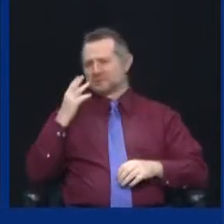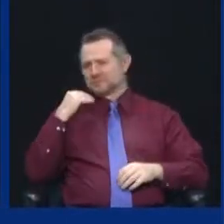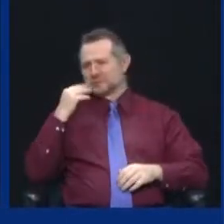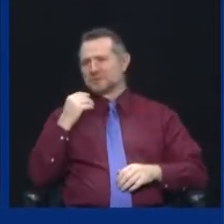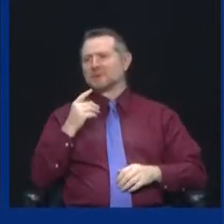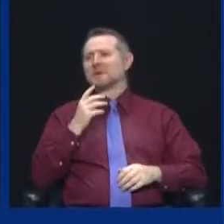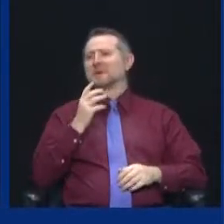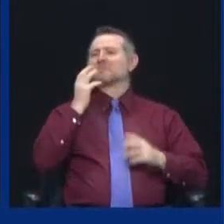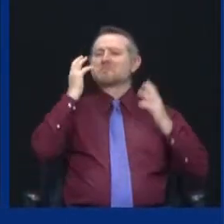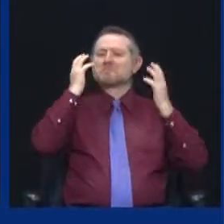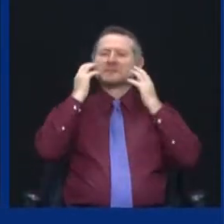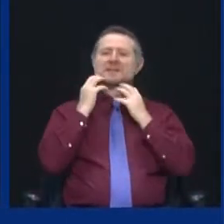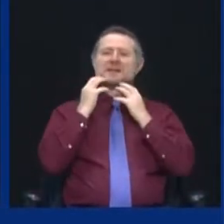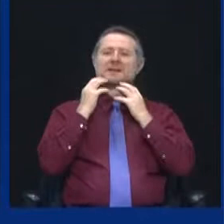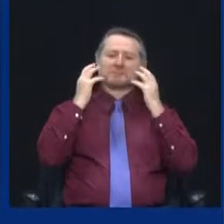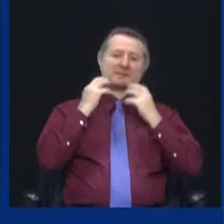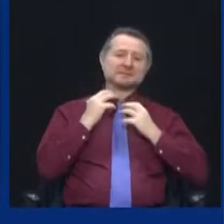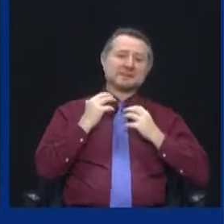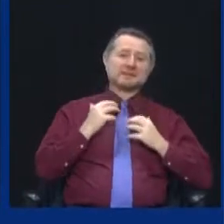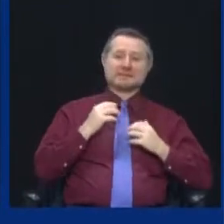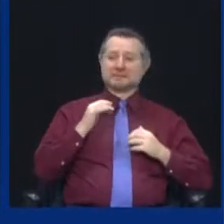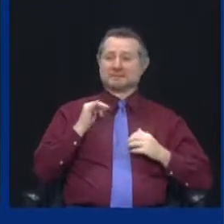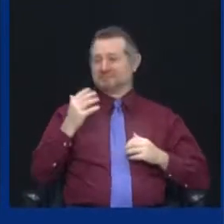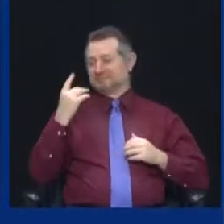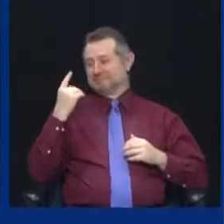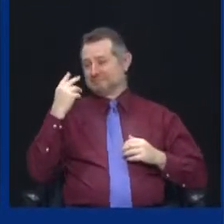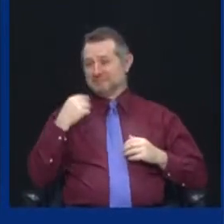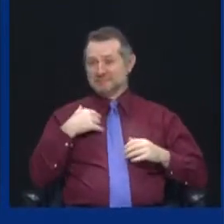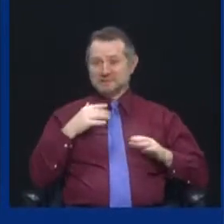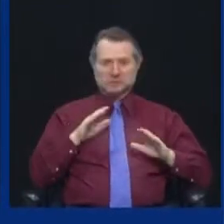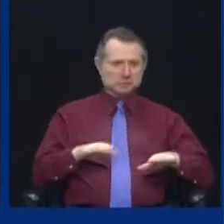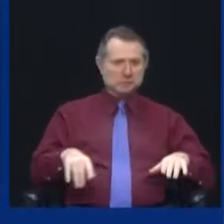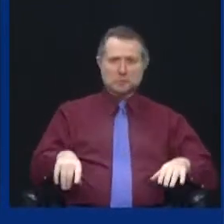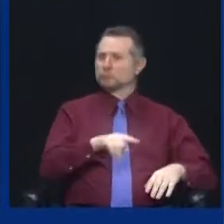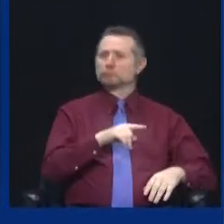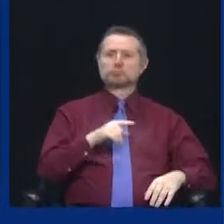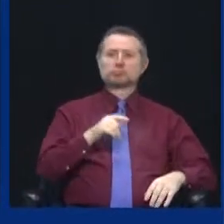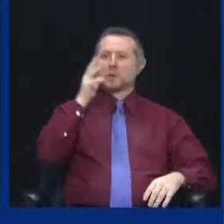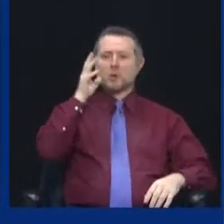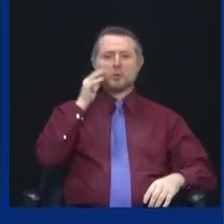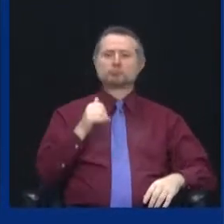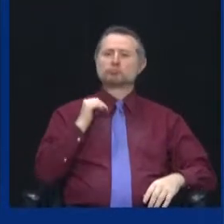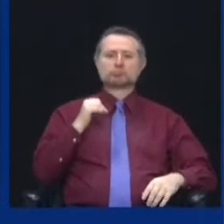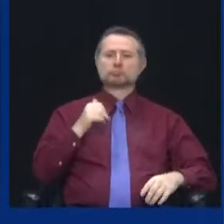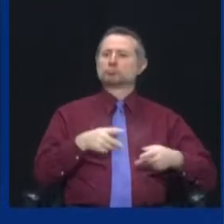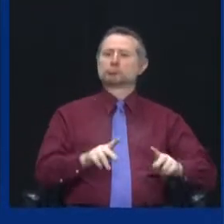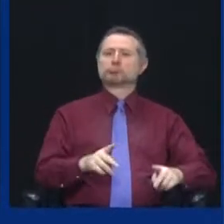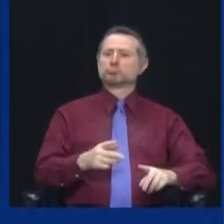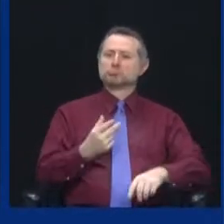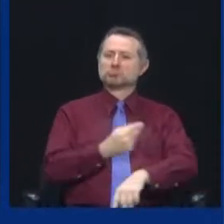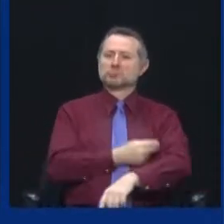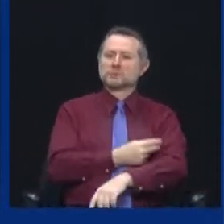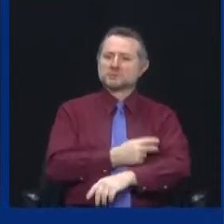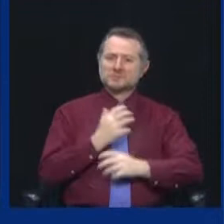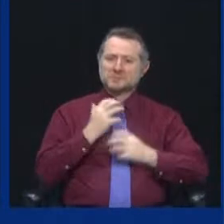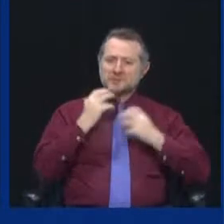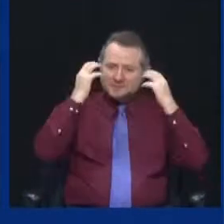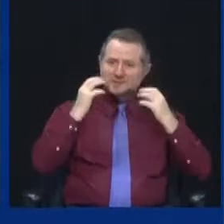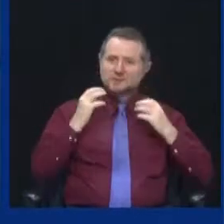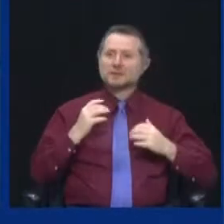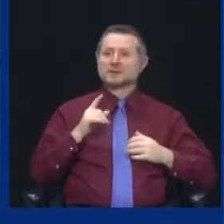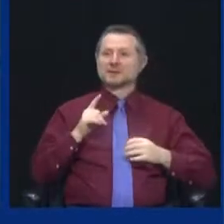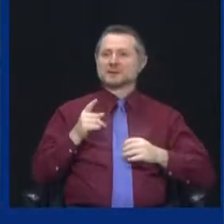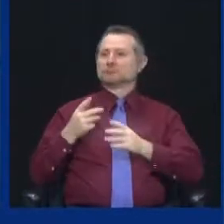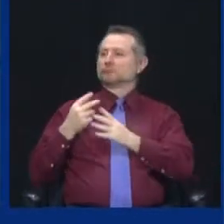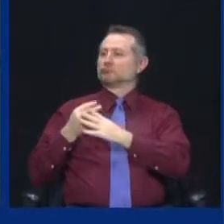vaccine a couple of years ago. People wouldn't give their child a measles vaccine because they don't believe in vaccines. With